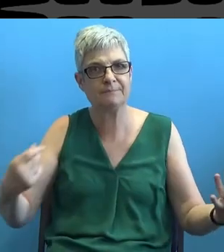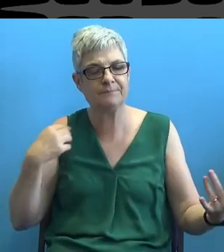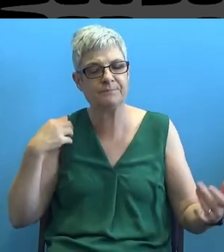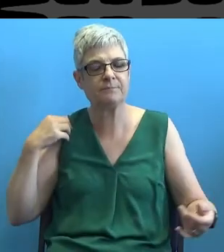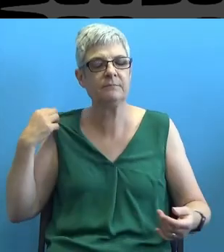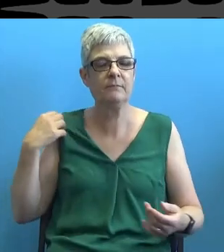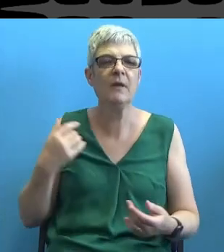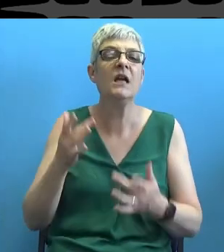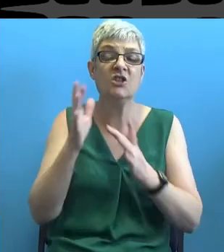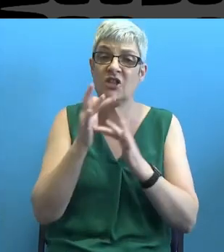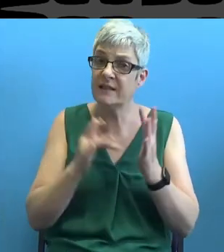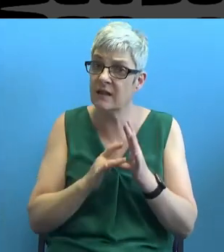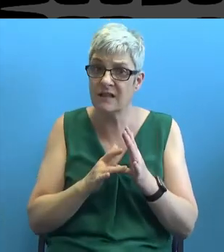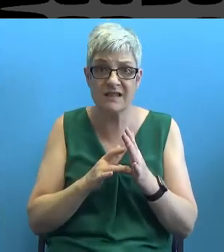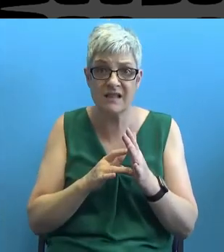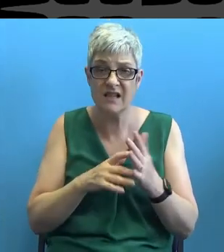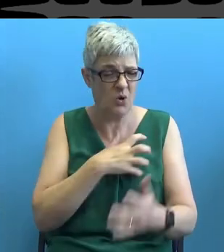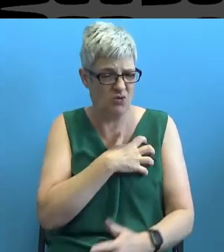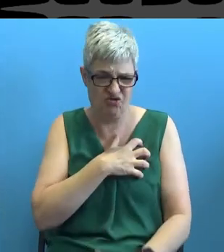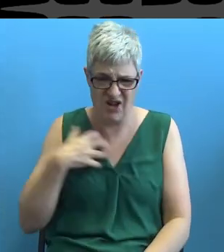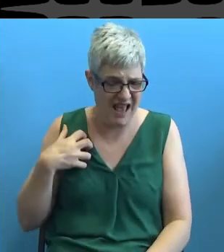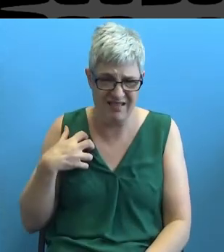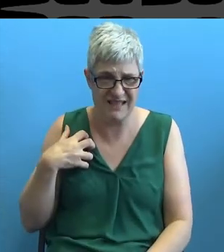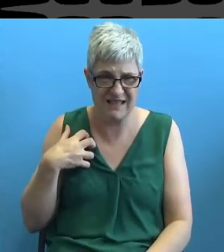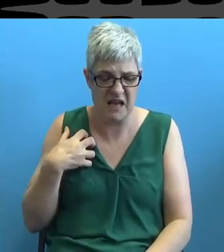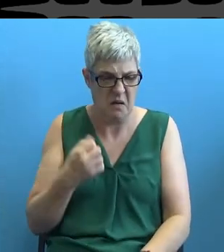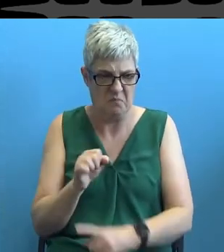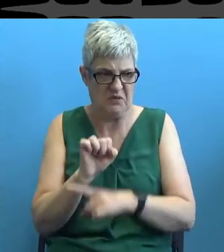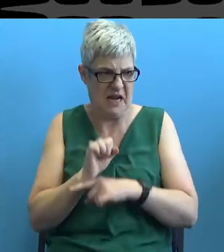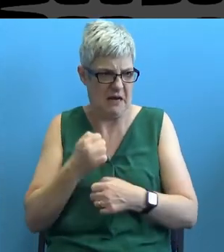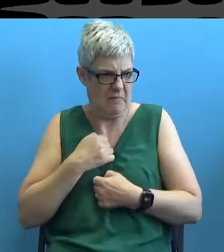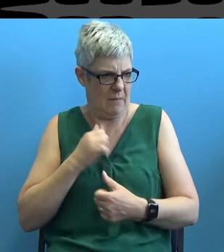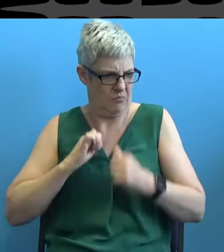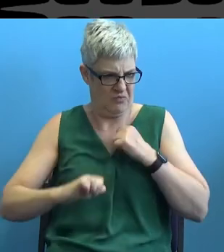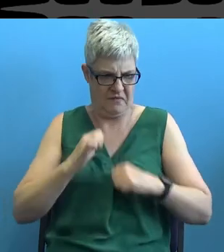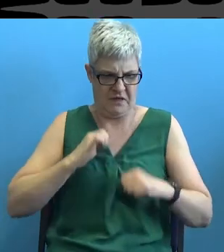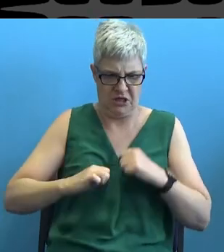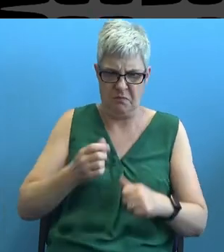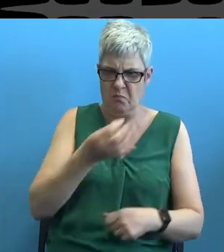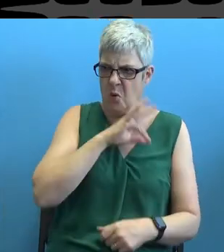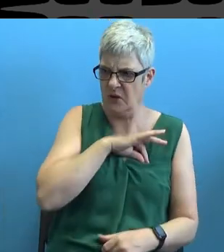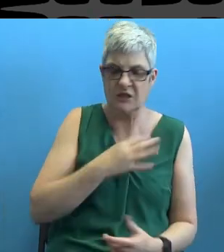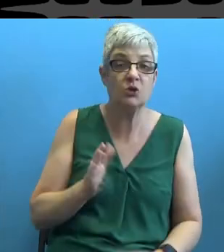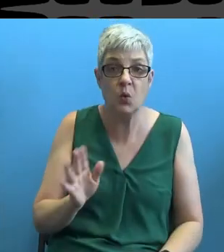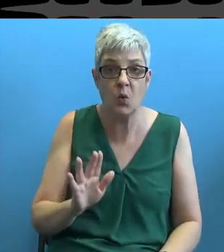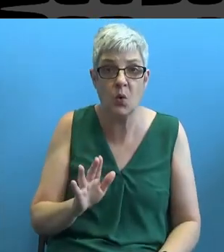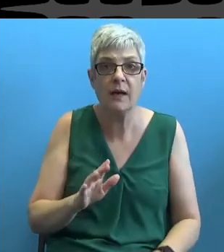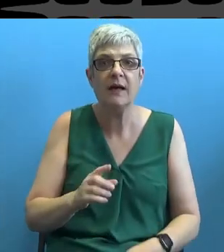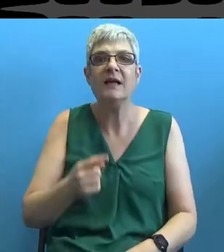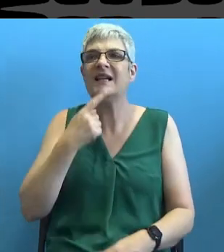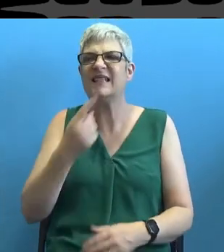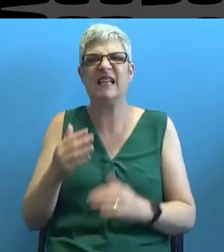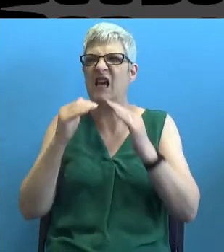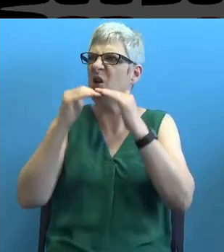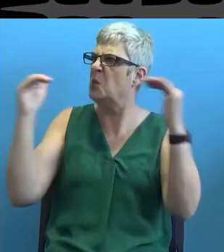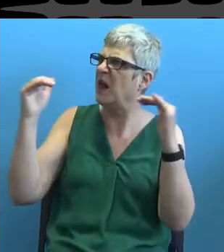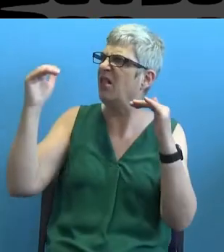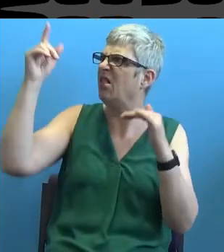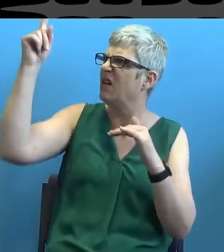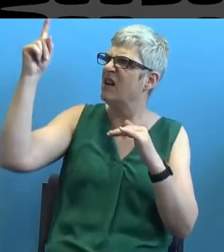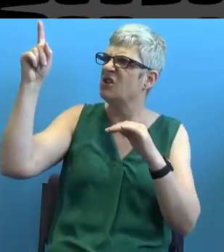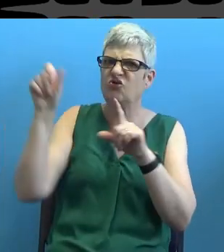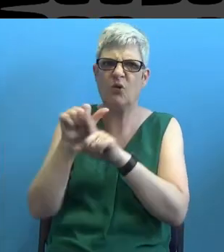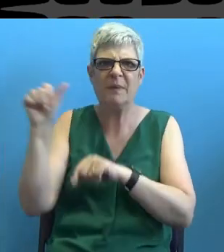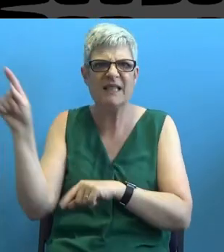Jesus is the one who did not jealously protect all his privileges and bonuses, did not regard equality with God as something